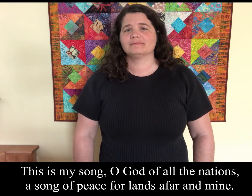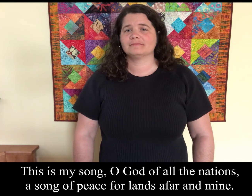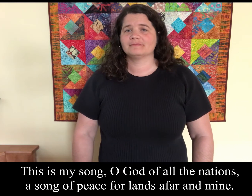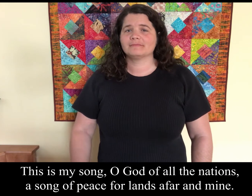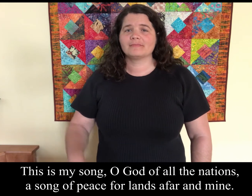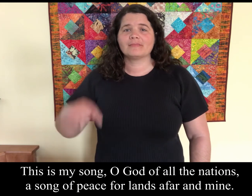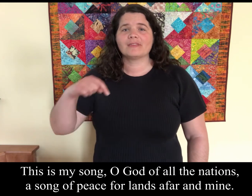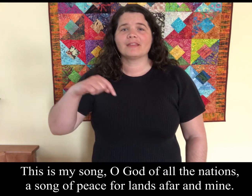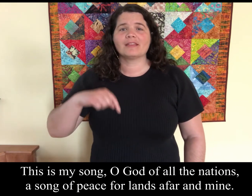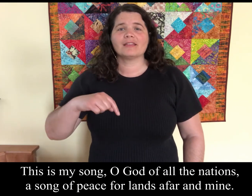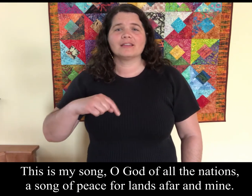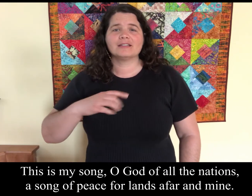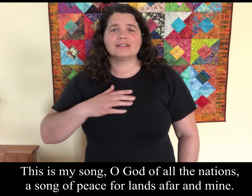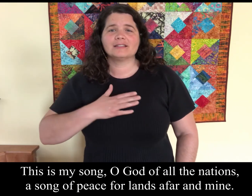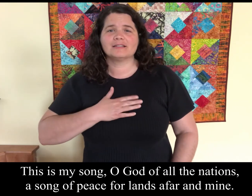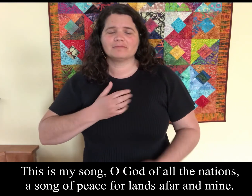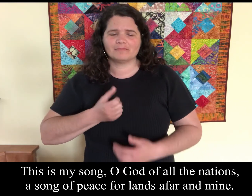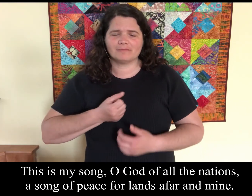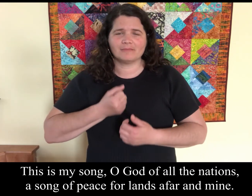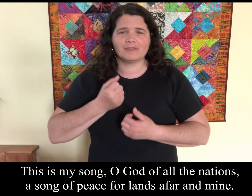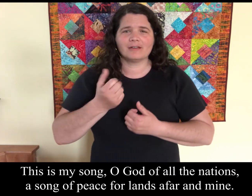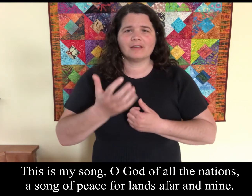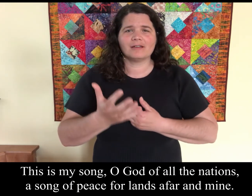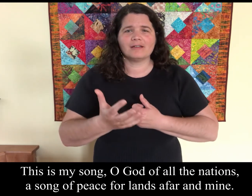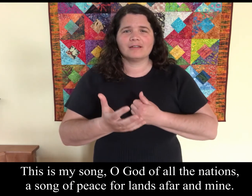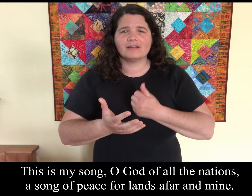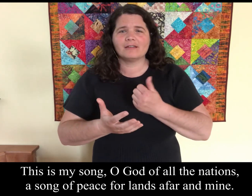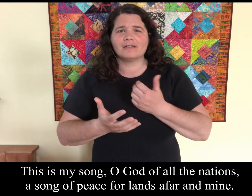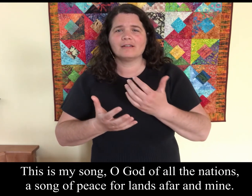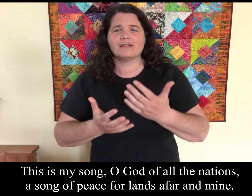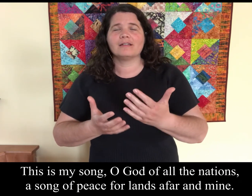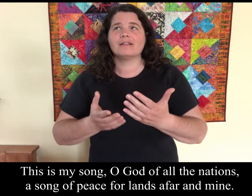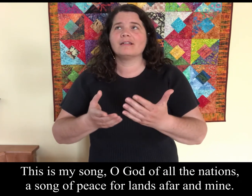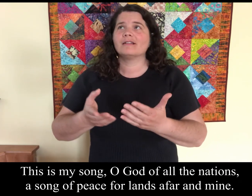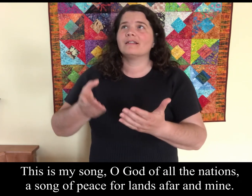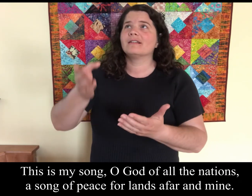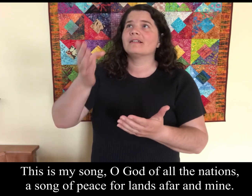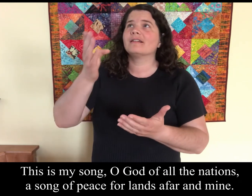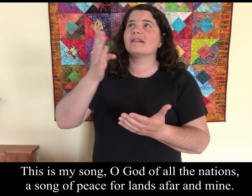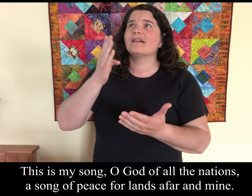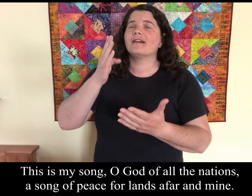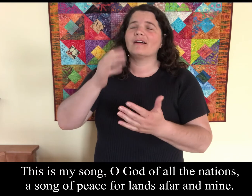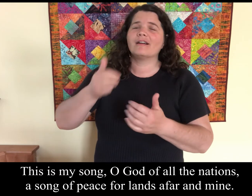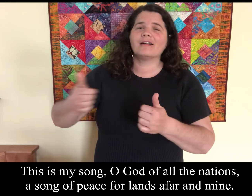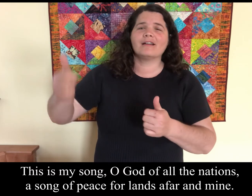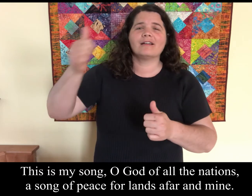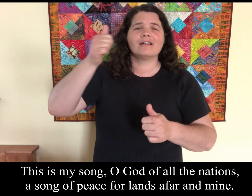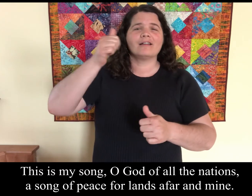This is my song, O God of all the nations.